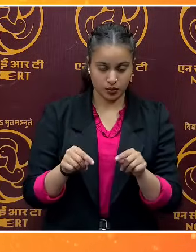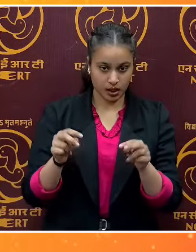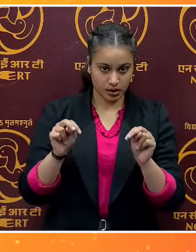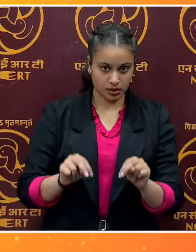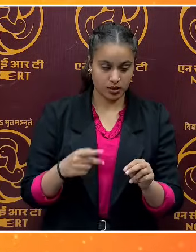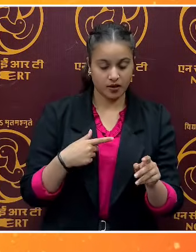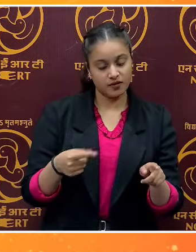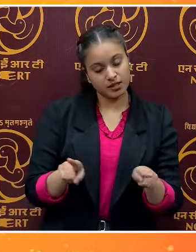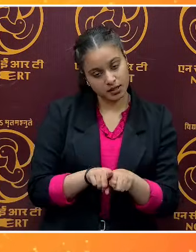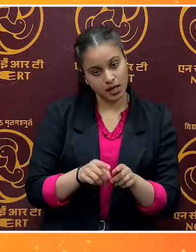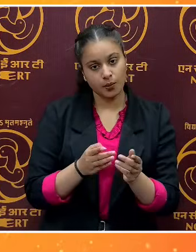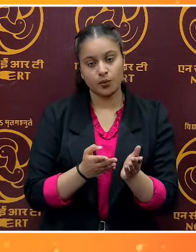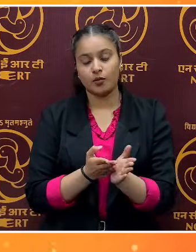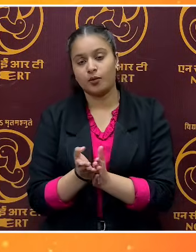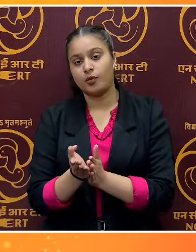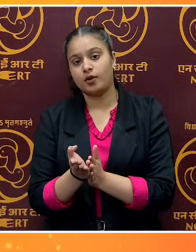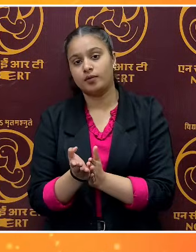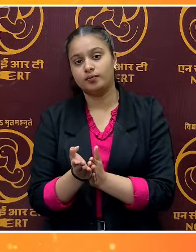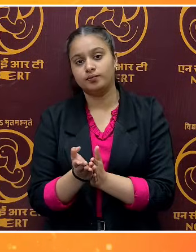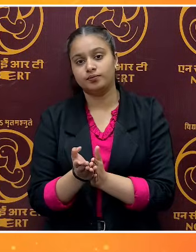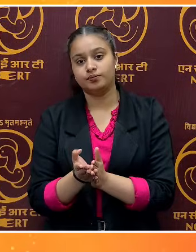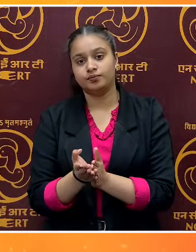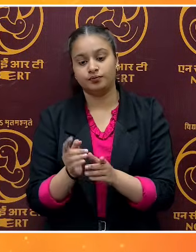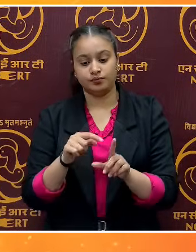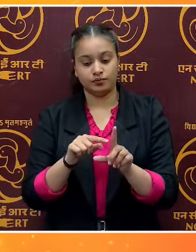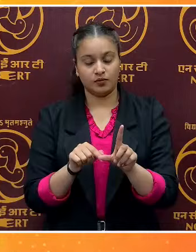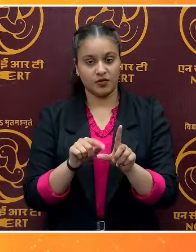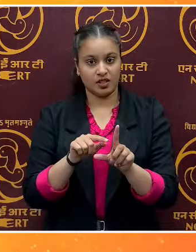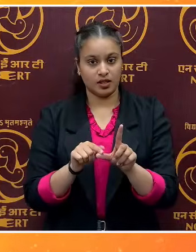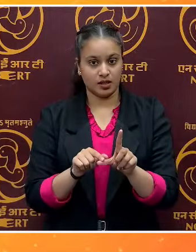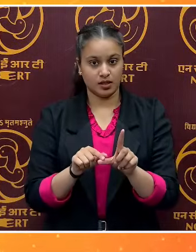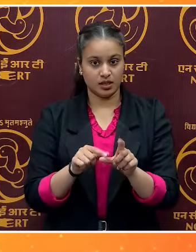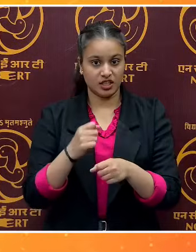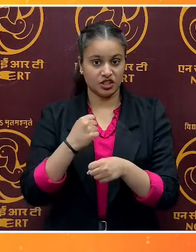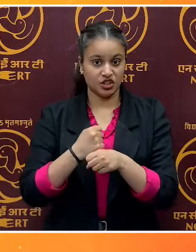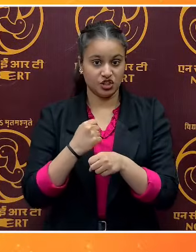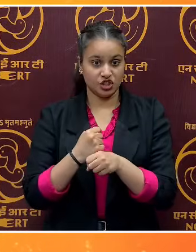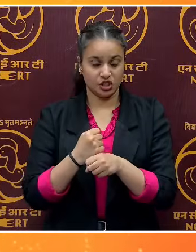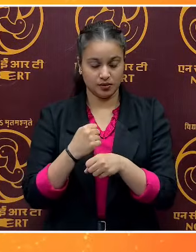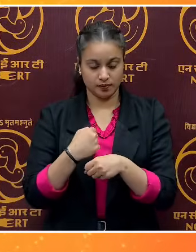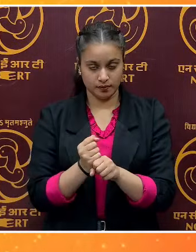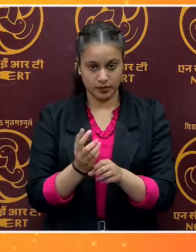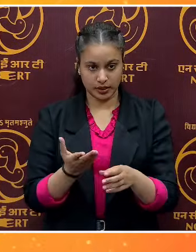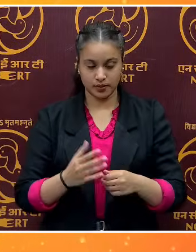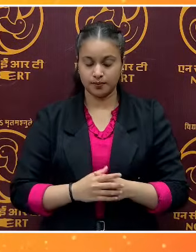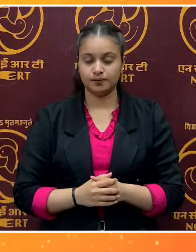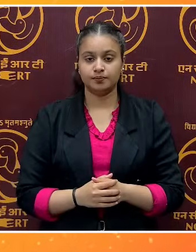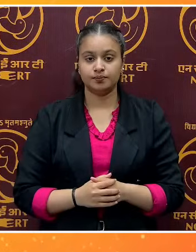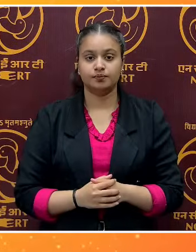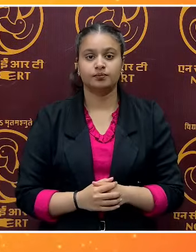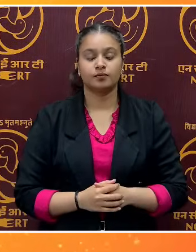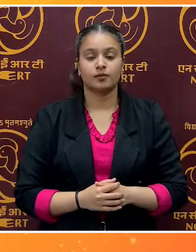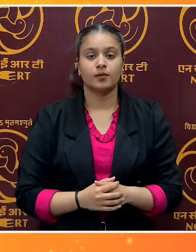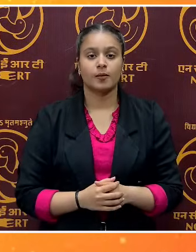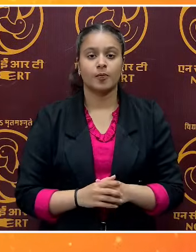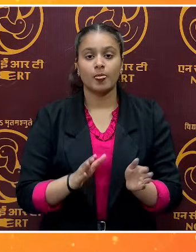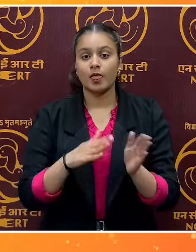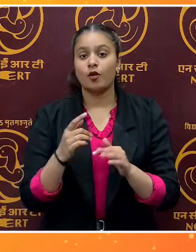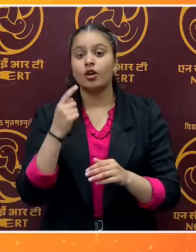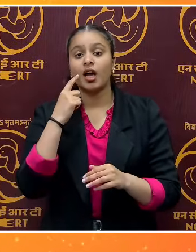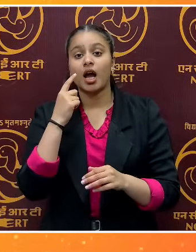will construct a right angle at point G and at point